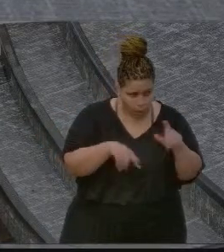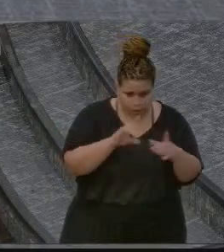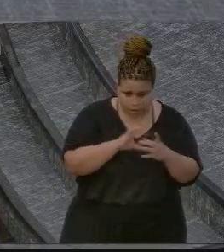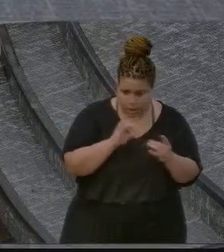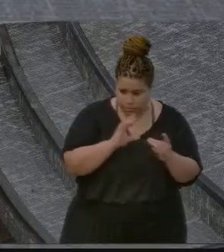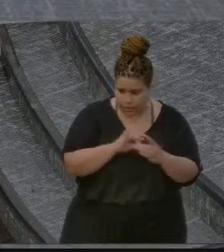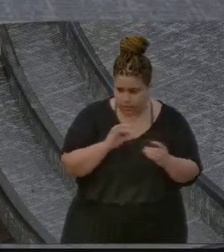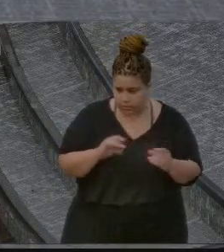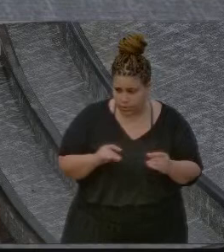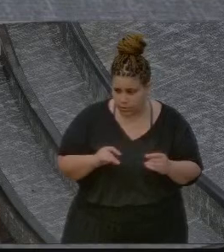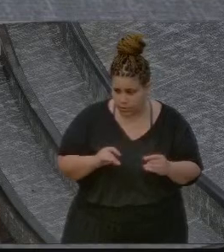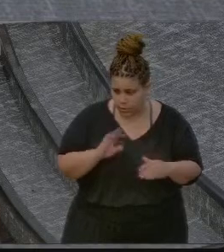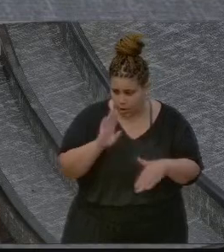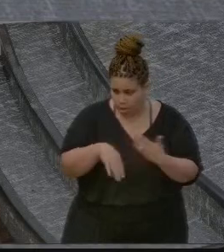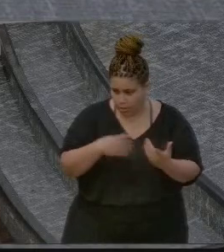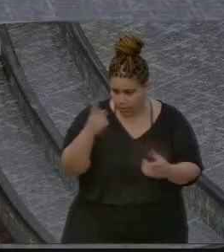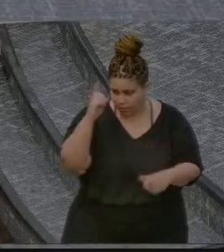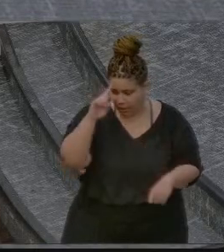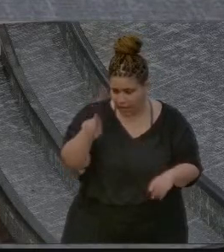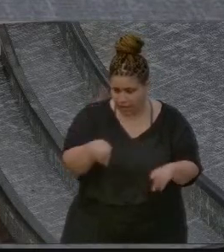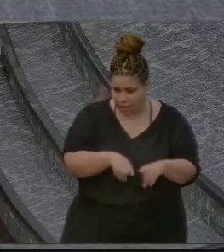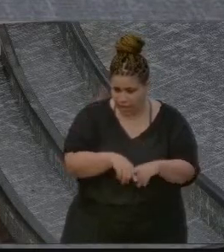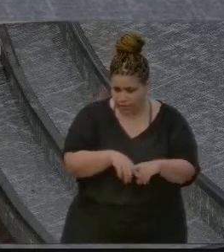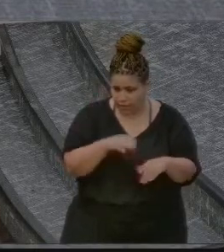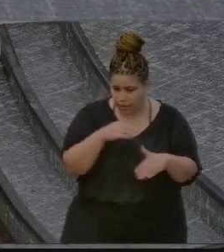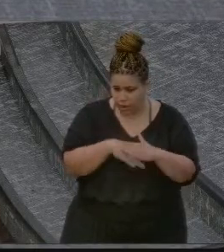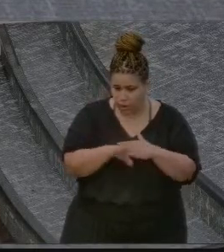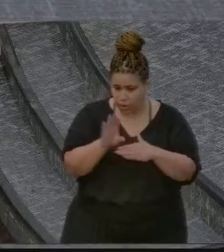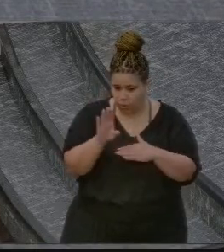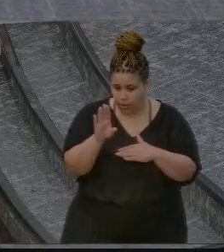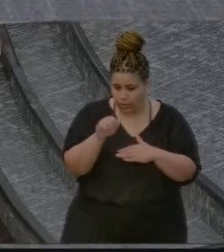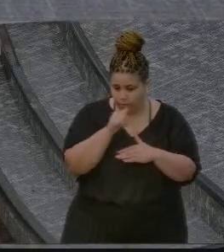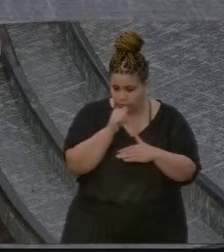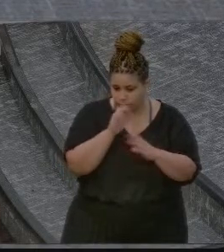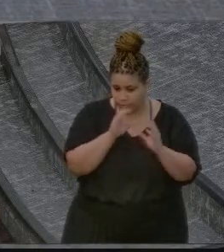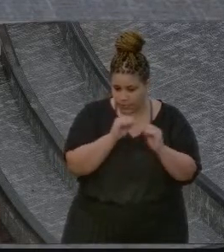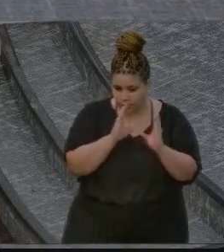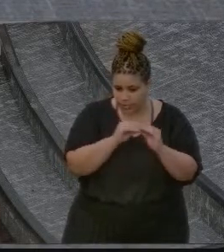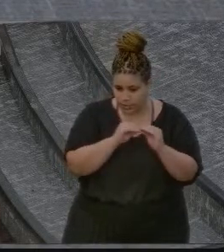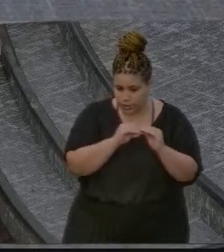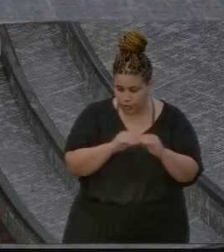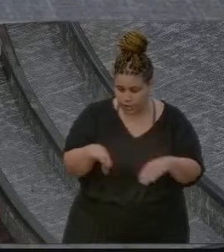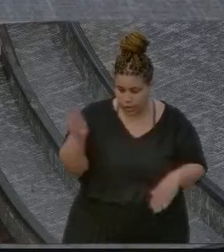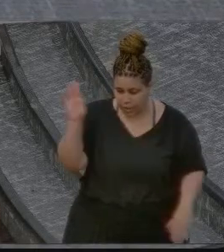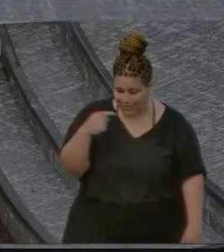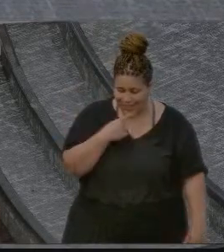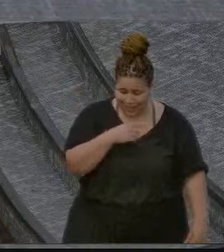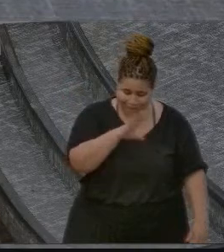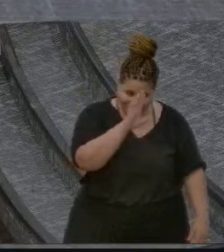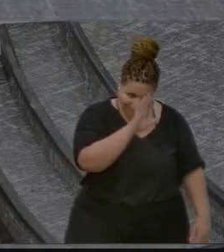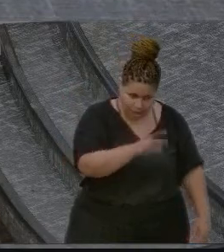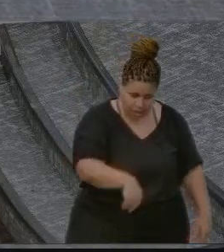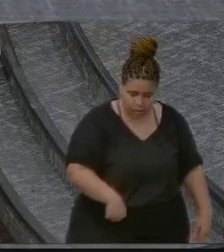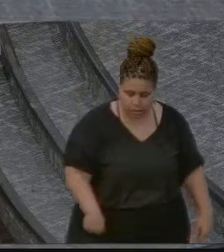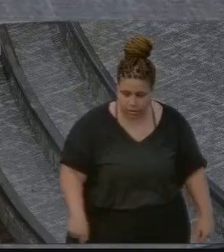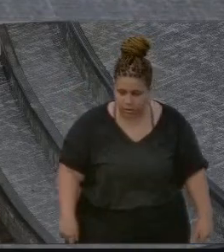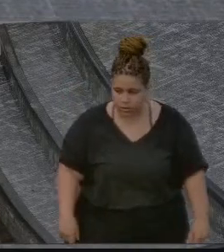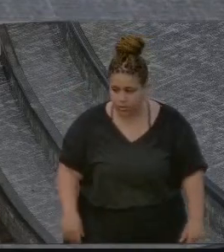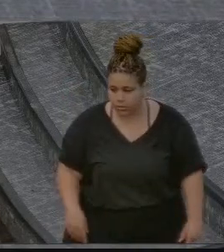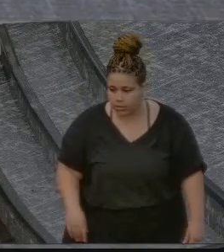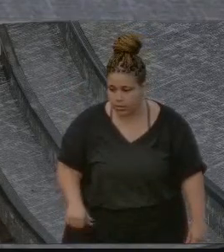comments? All in favor of going into executive session for the stated reason, if you would raise your hands and say aye. Aye.